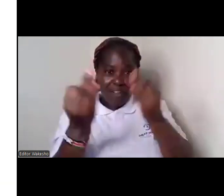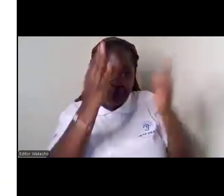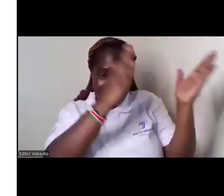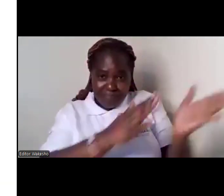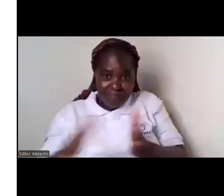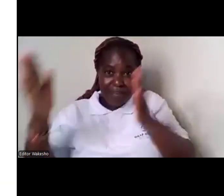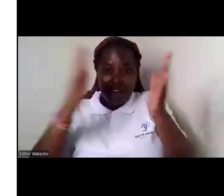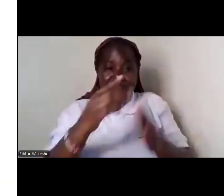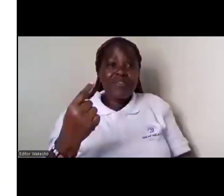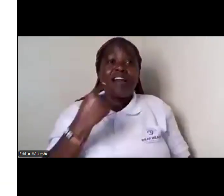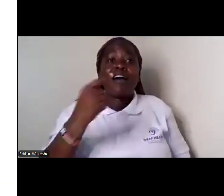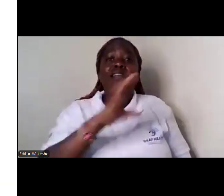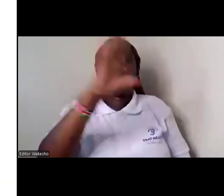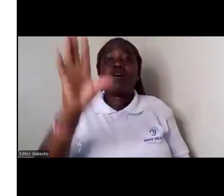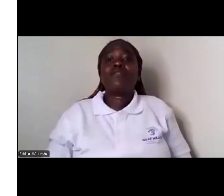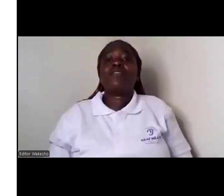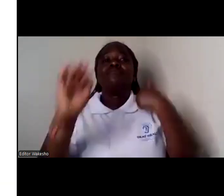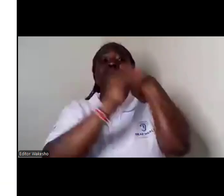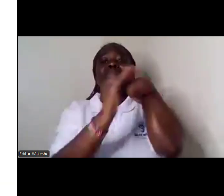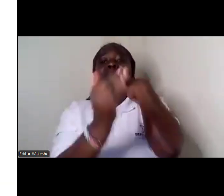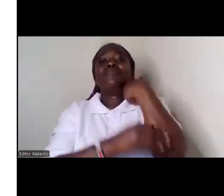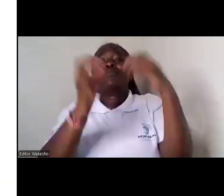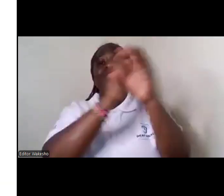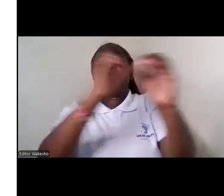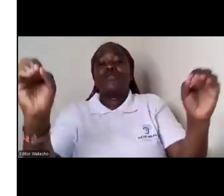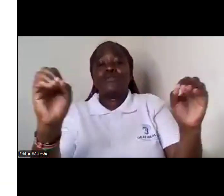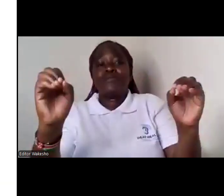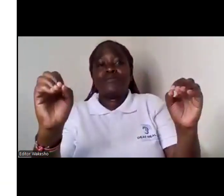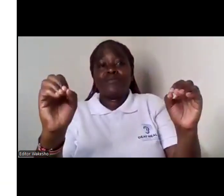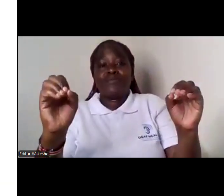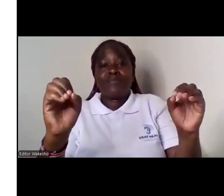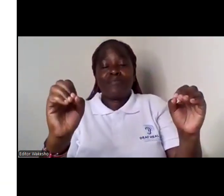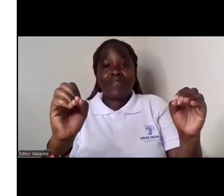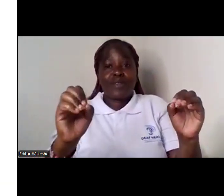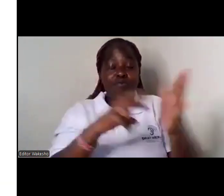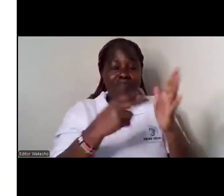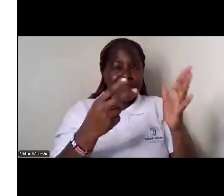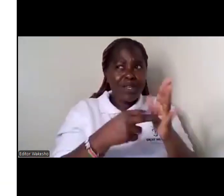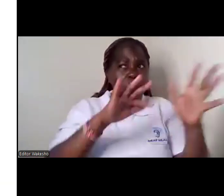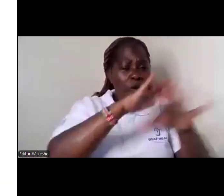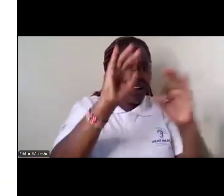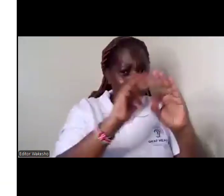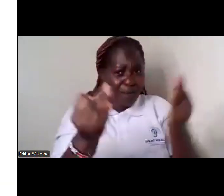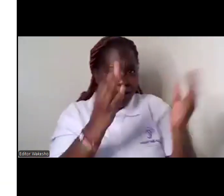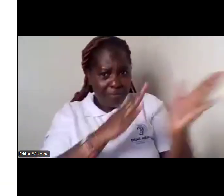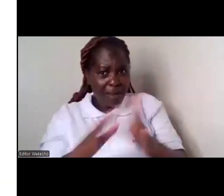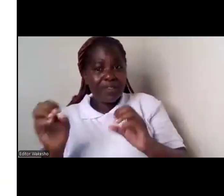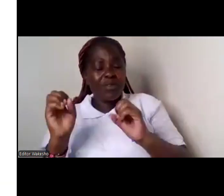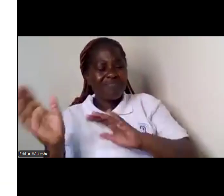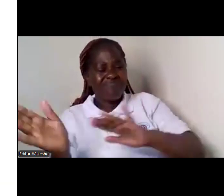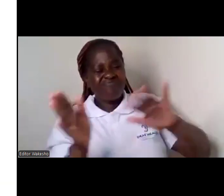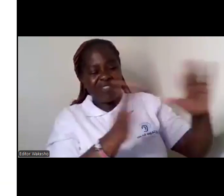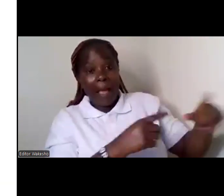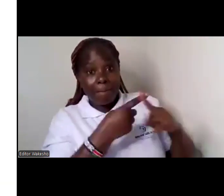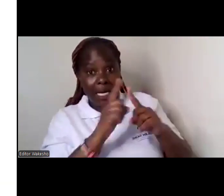that's 100% effective. So maybe, as much as I said, there's none that is 100% effective. If you do not have sex, you cannot